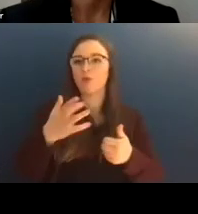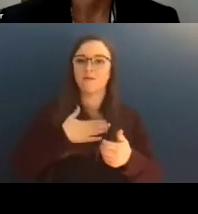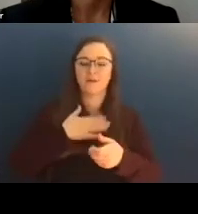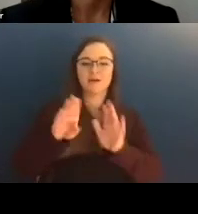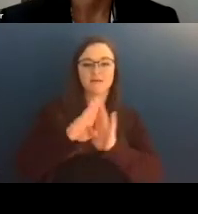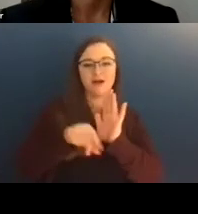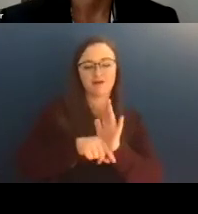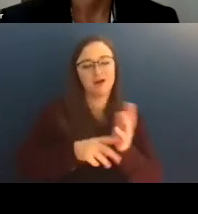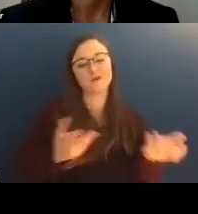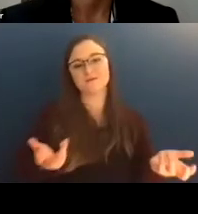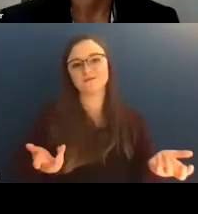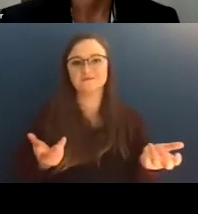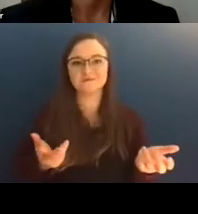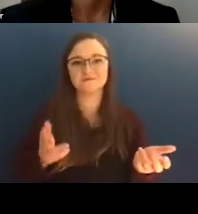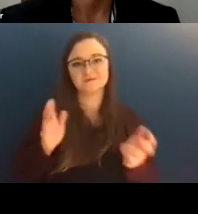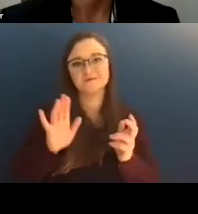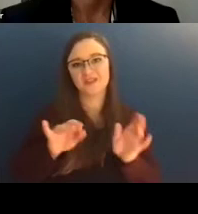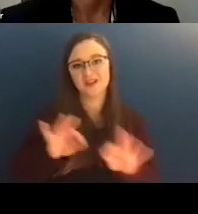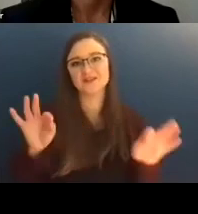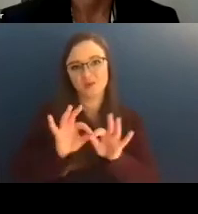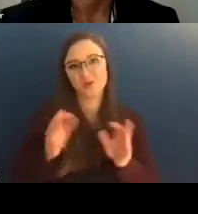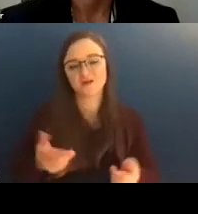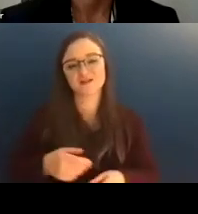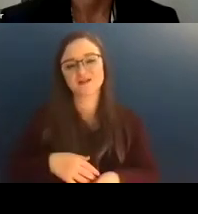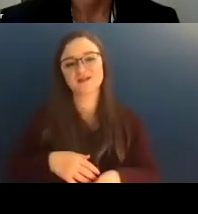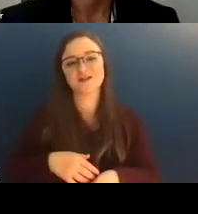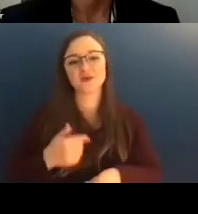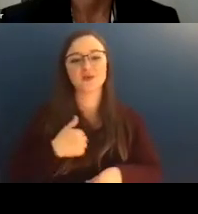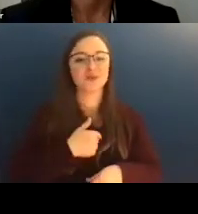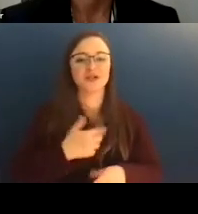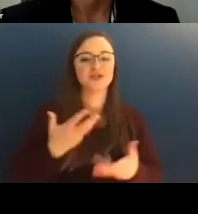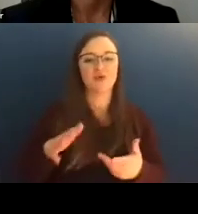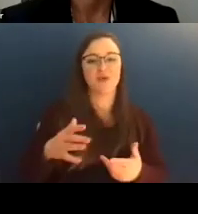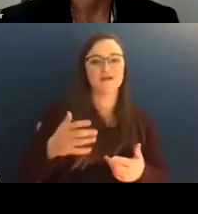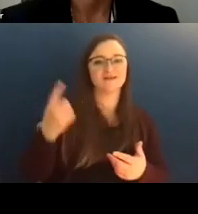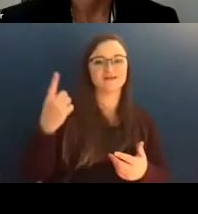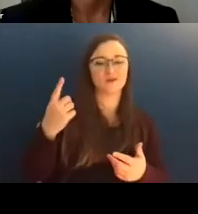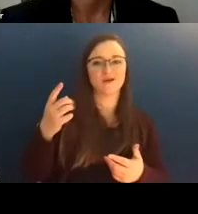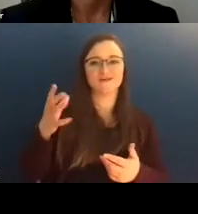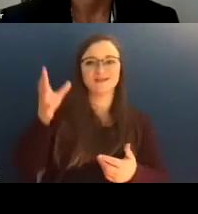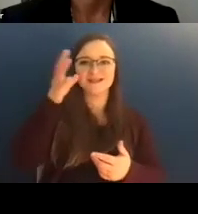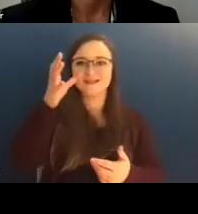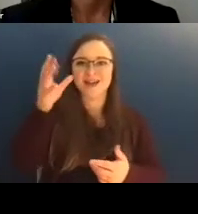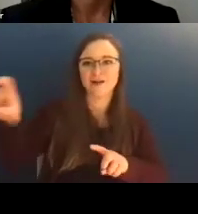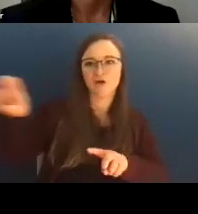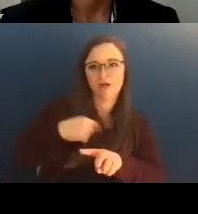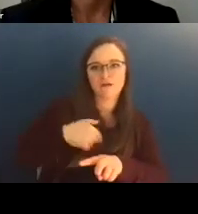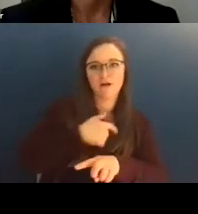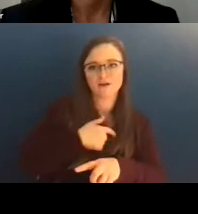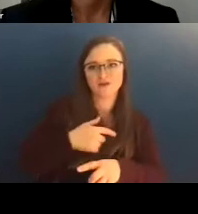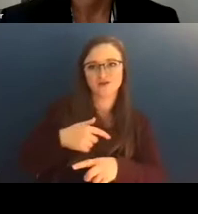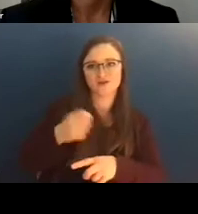of, calling or dad calling somebody on our behalf and like getting us that internship or whatever.